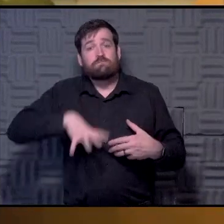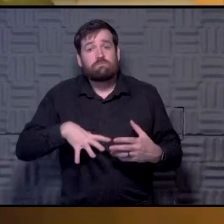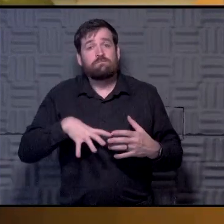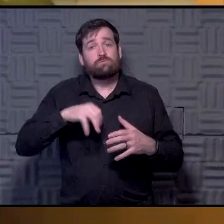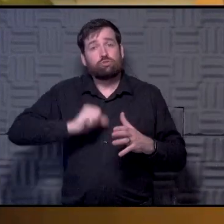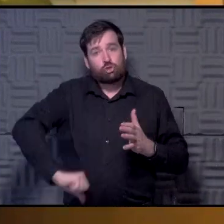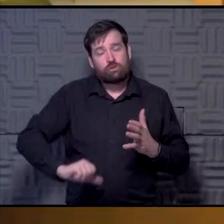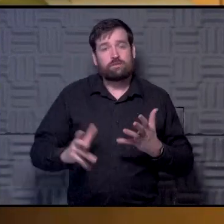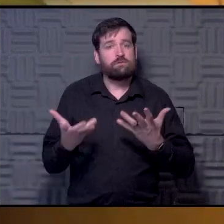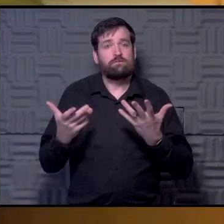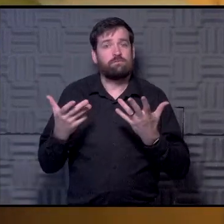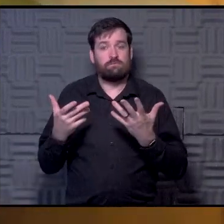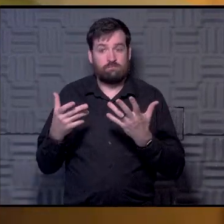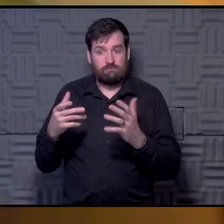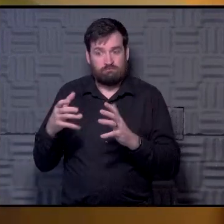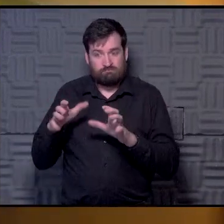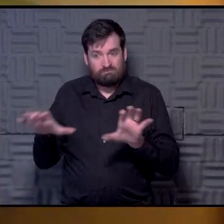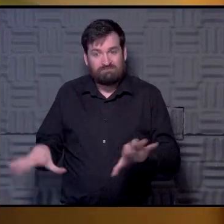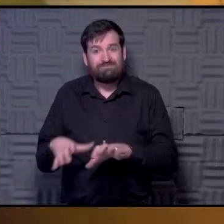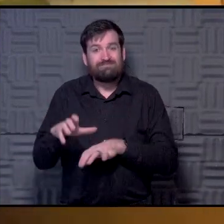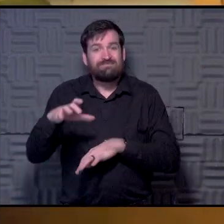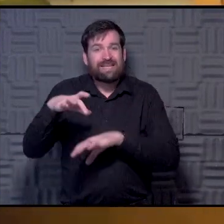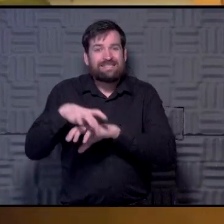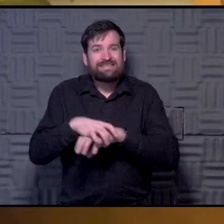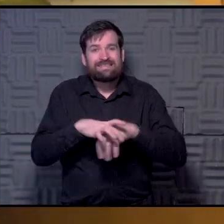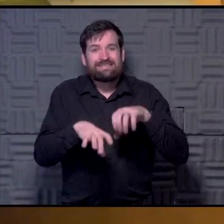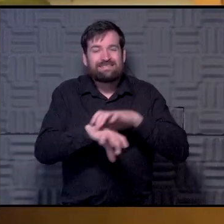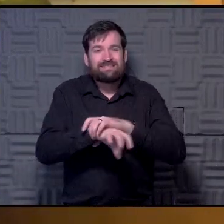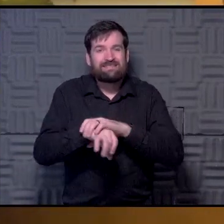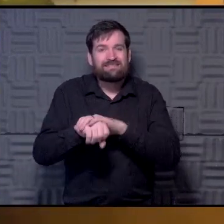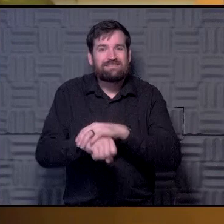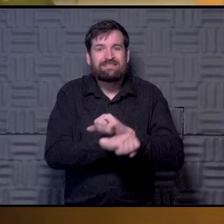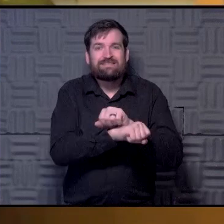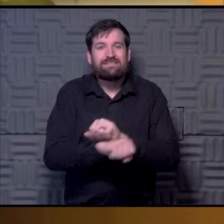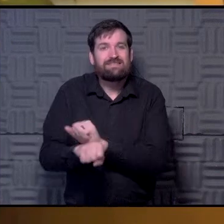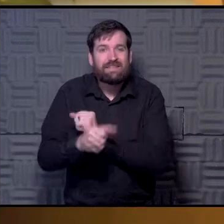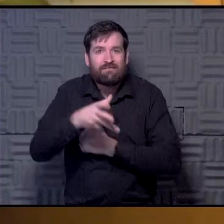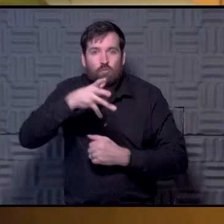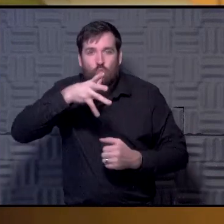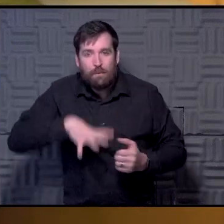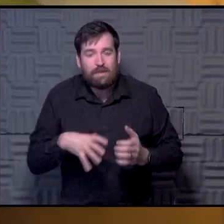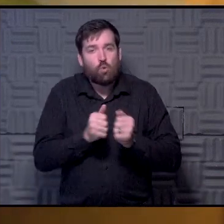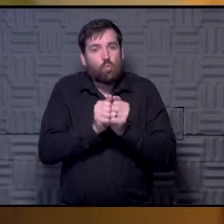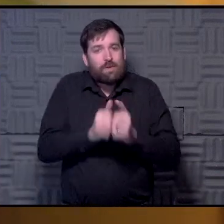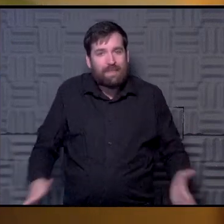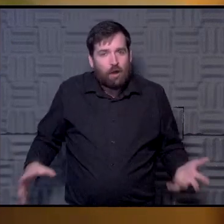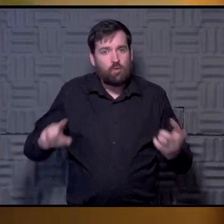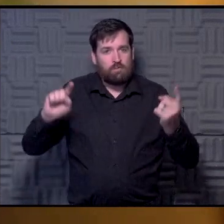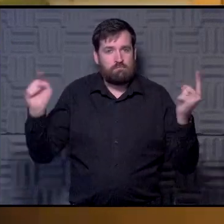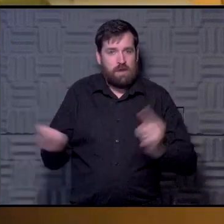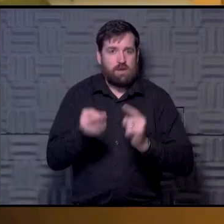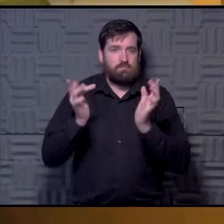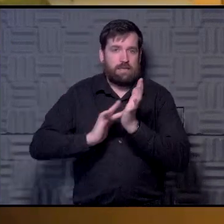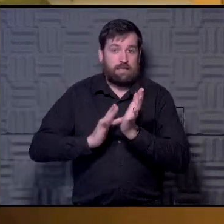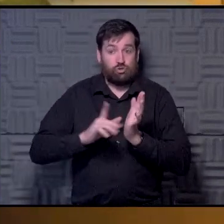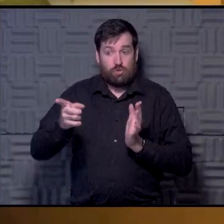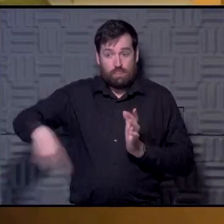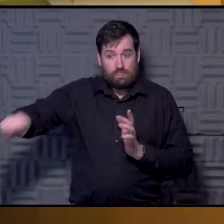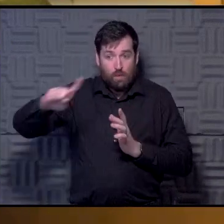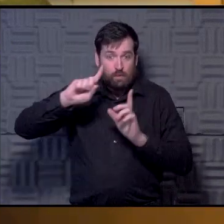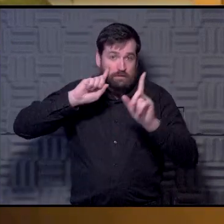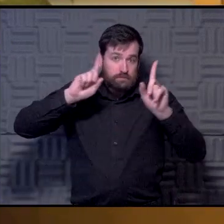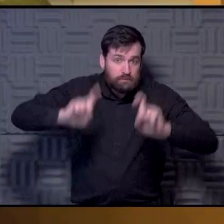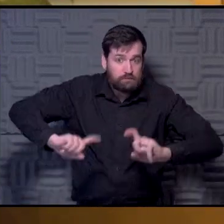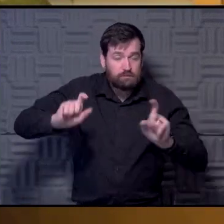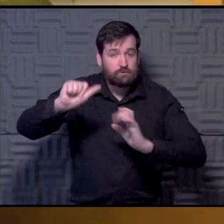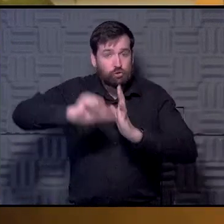gynecological procedures on enslaved women without pain medication. And those procedures and experiments were used